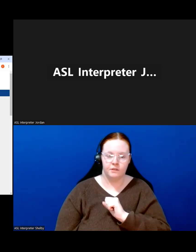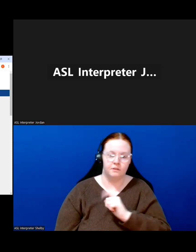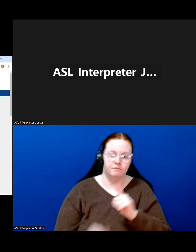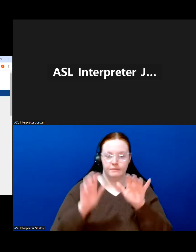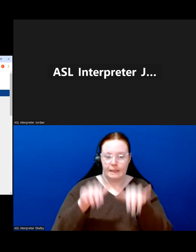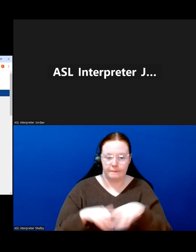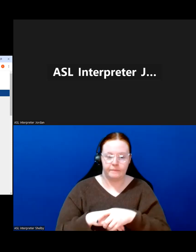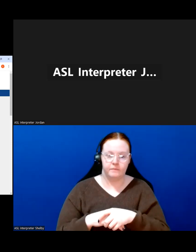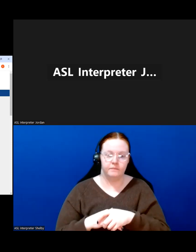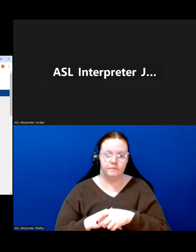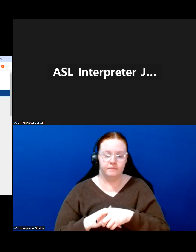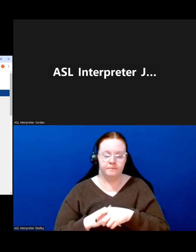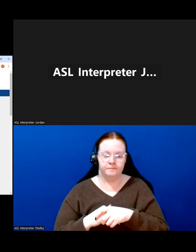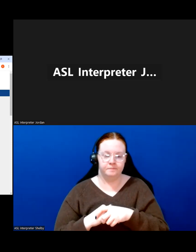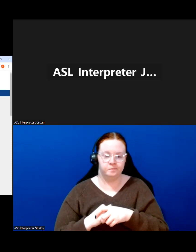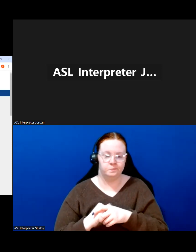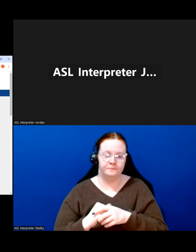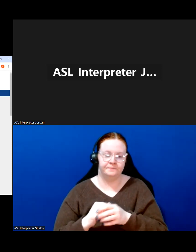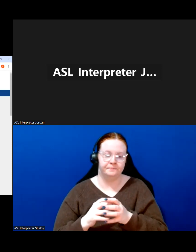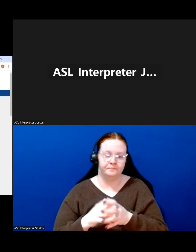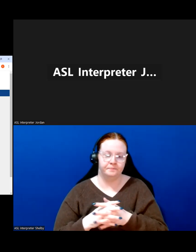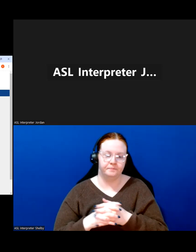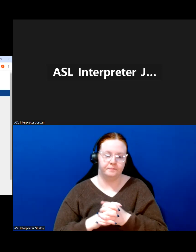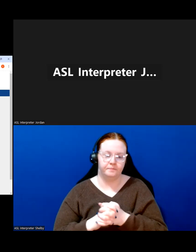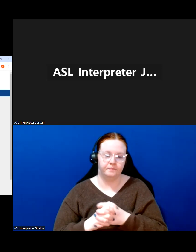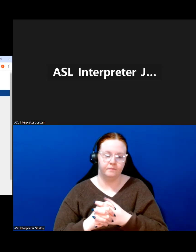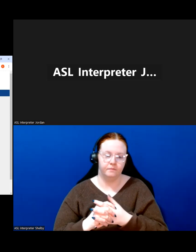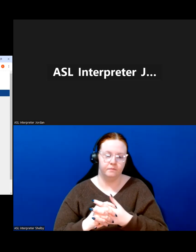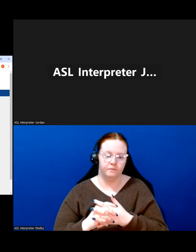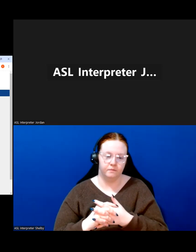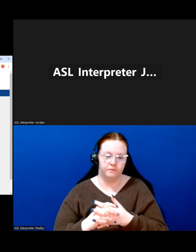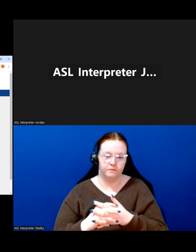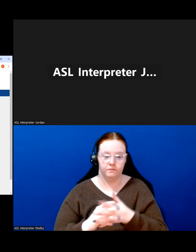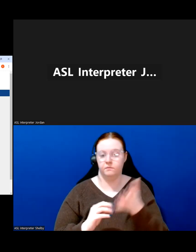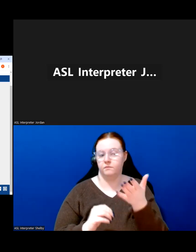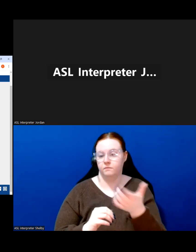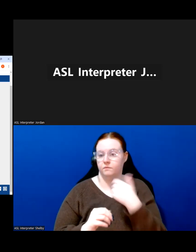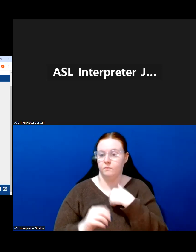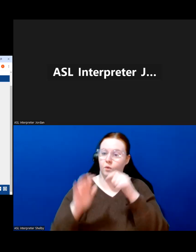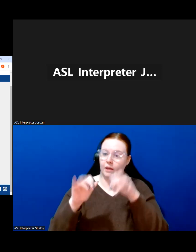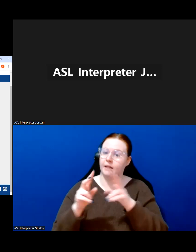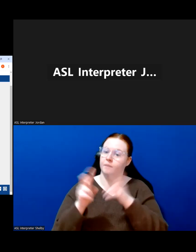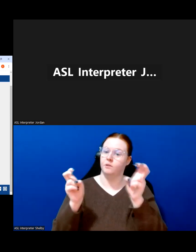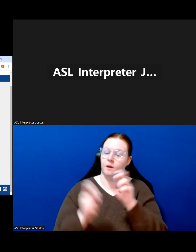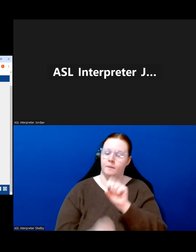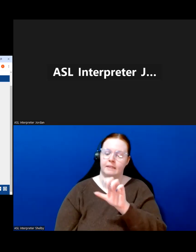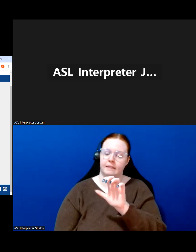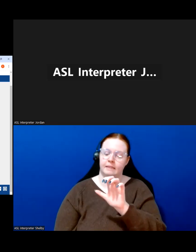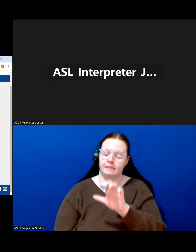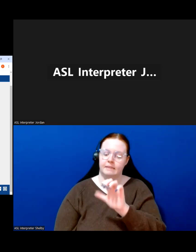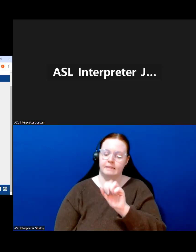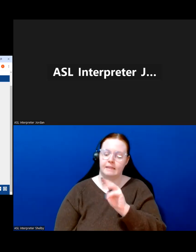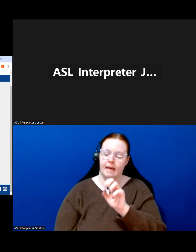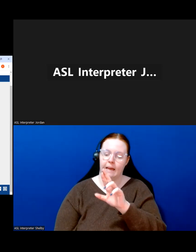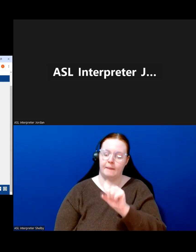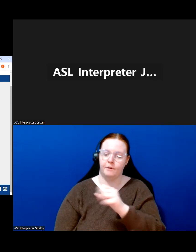Scammers and the internet. So it pops up. Okay, so this book pops up, and it is in St. John's,